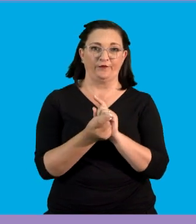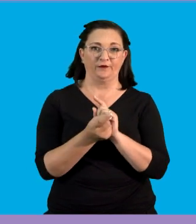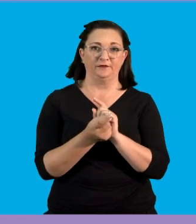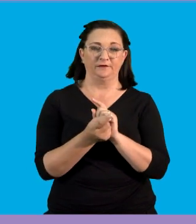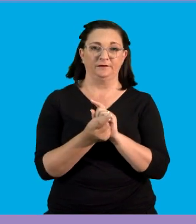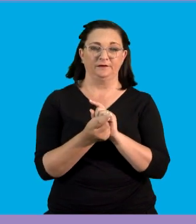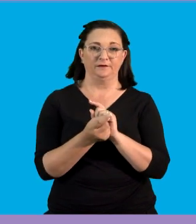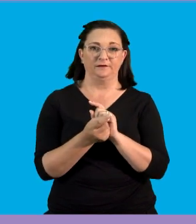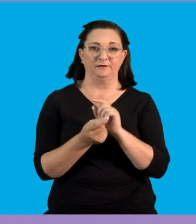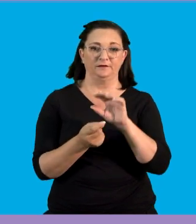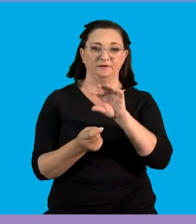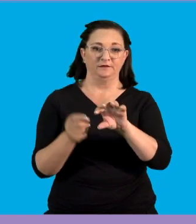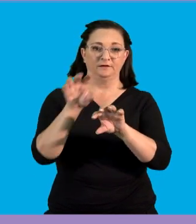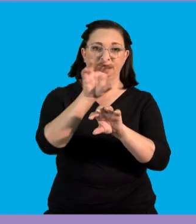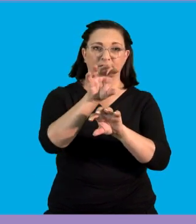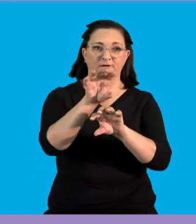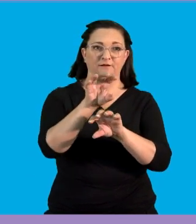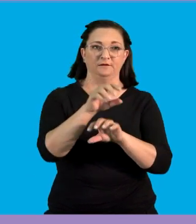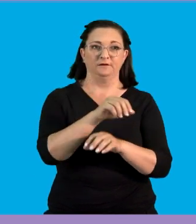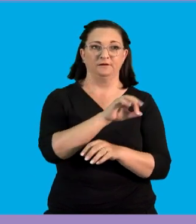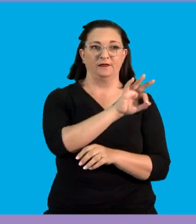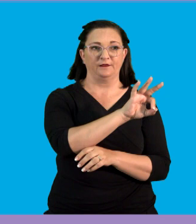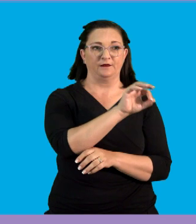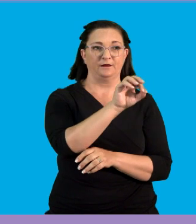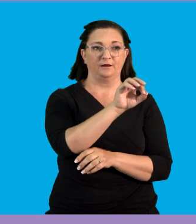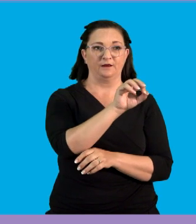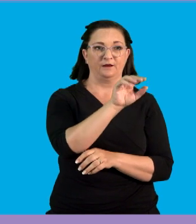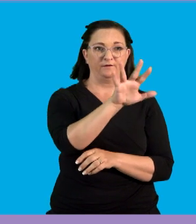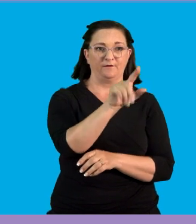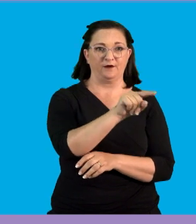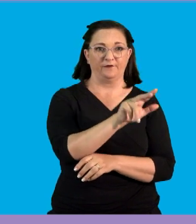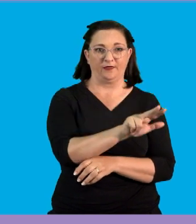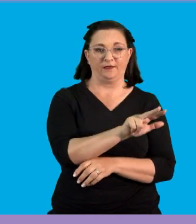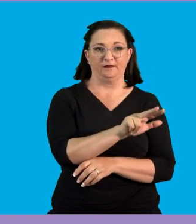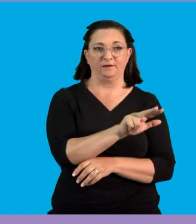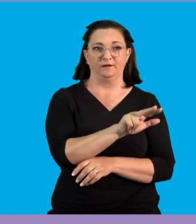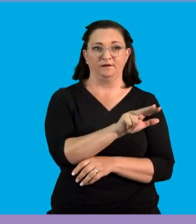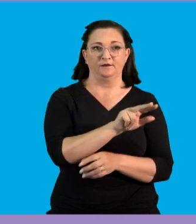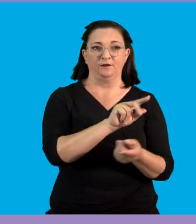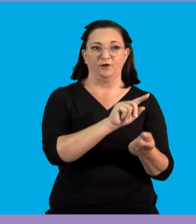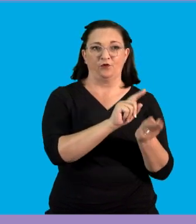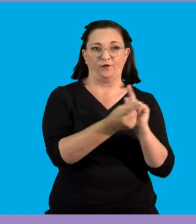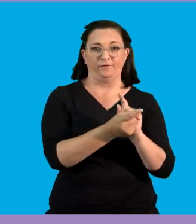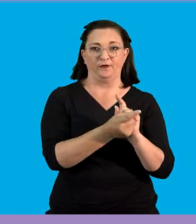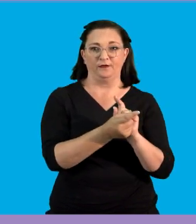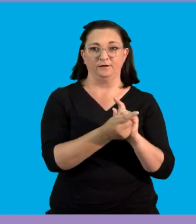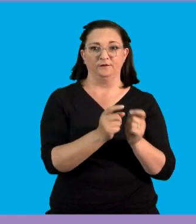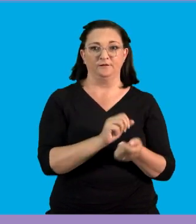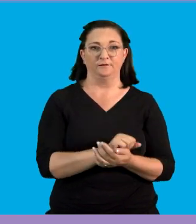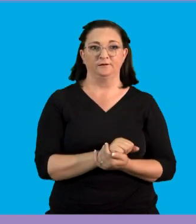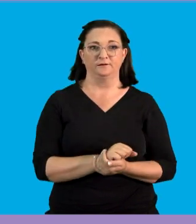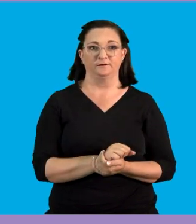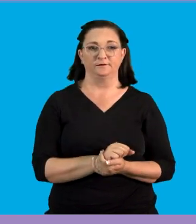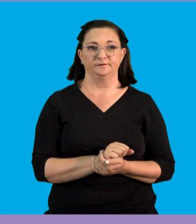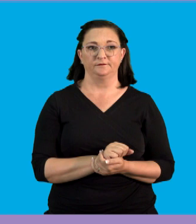into improper fractions. So when we are looking at 3 5/8, how are we going to convert that? We know that